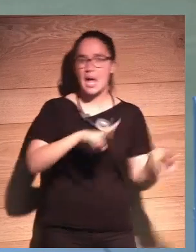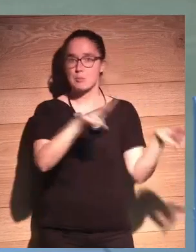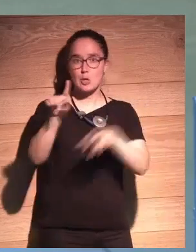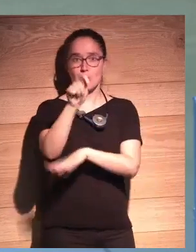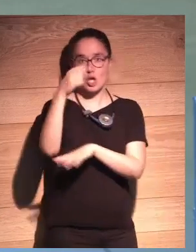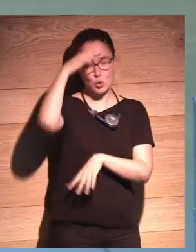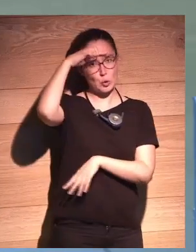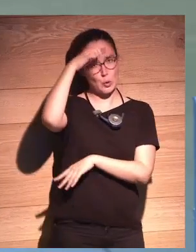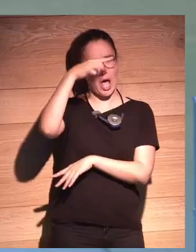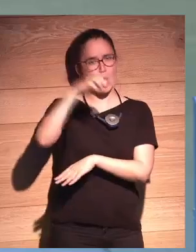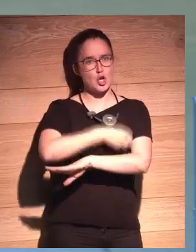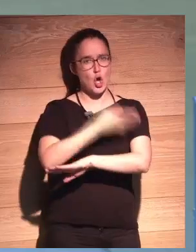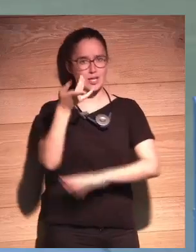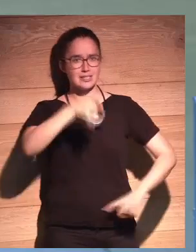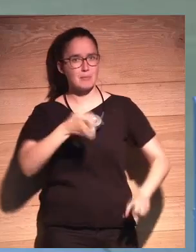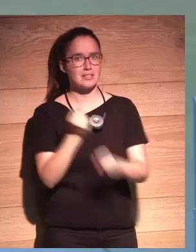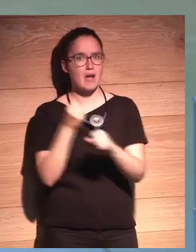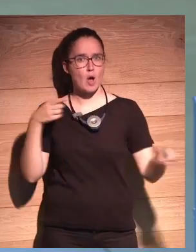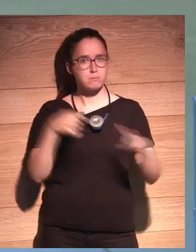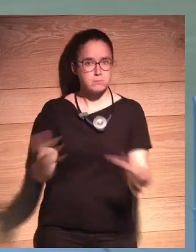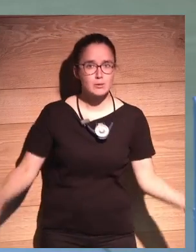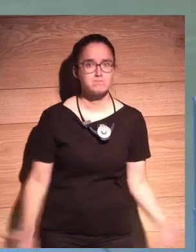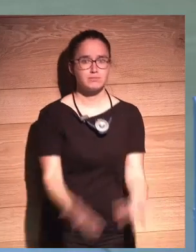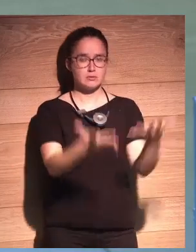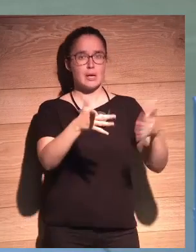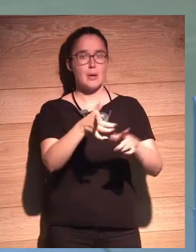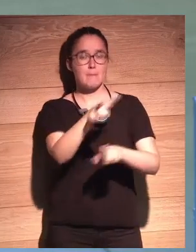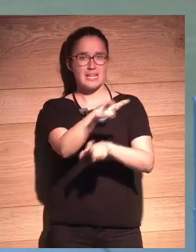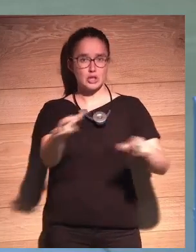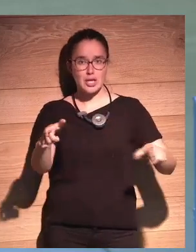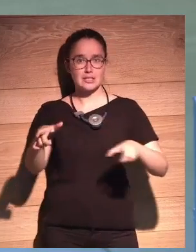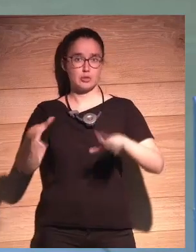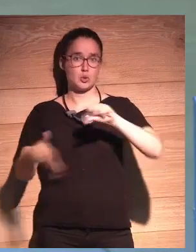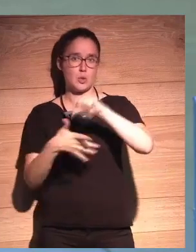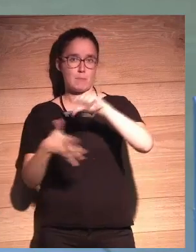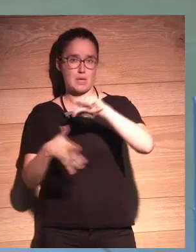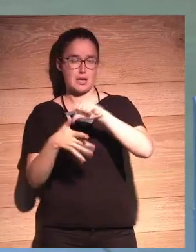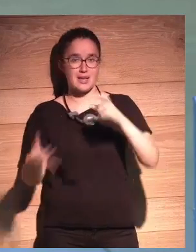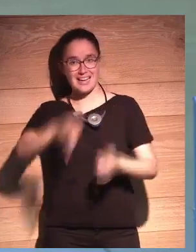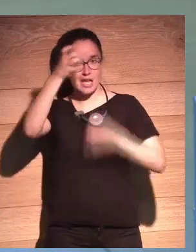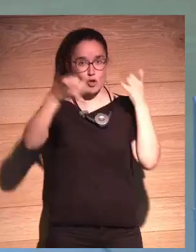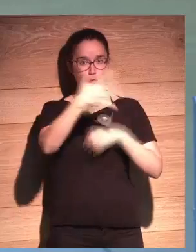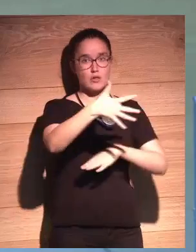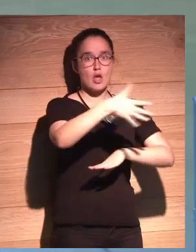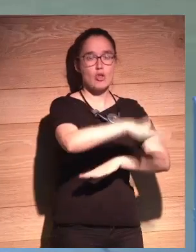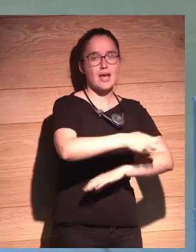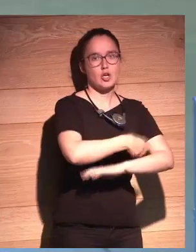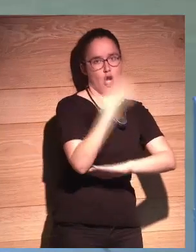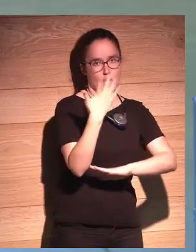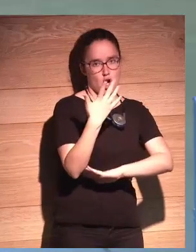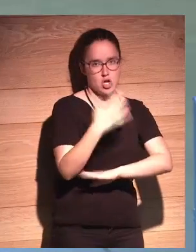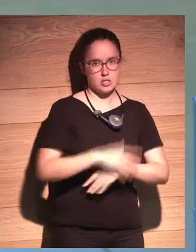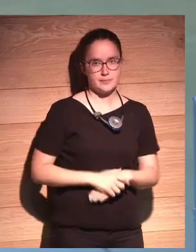10th anniversary. It offers music, innovation, and also tries to boost